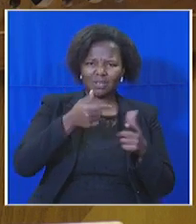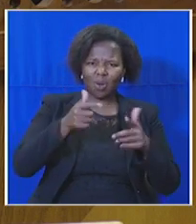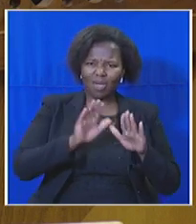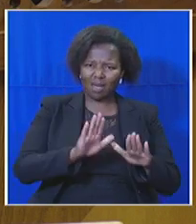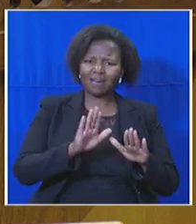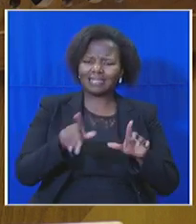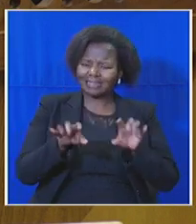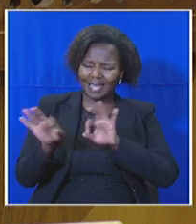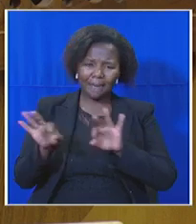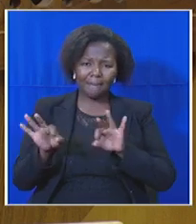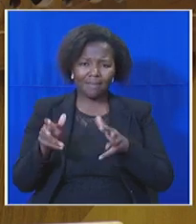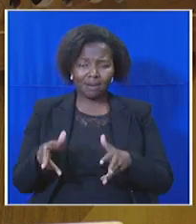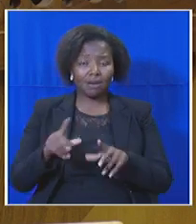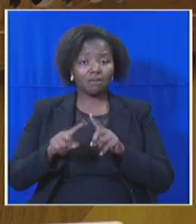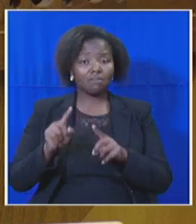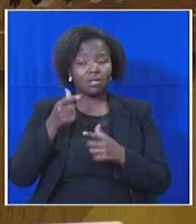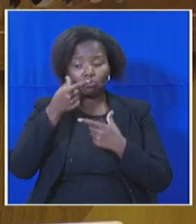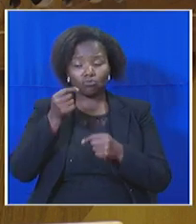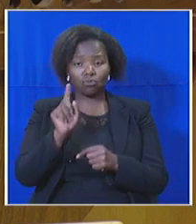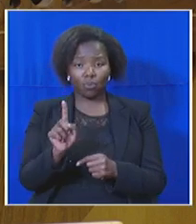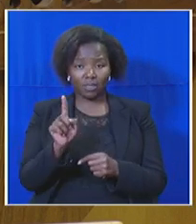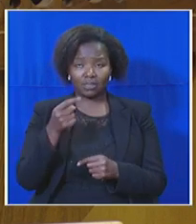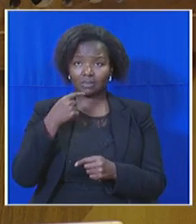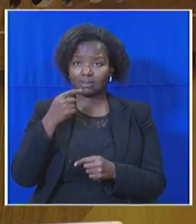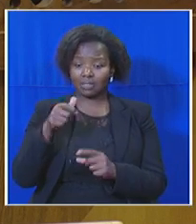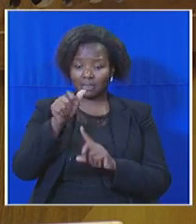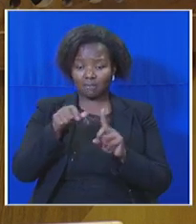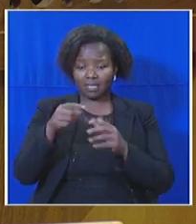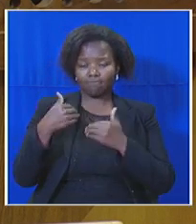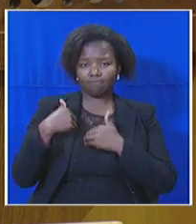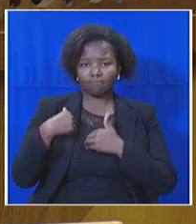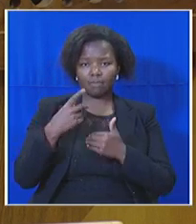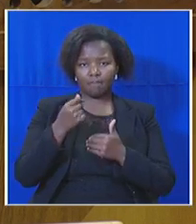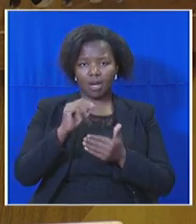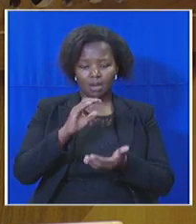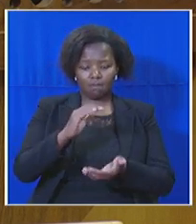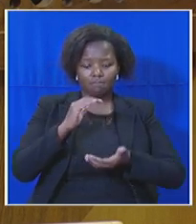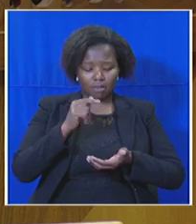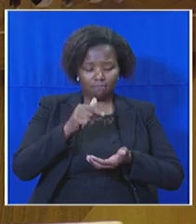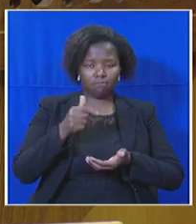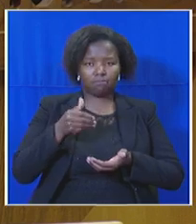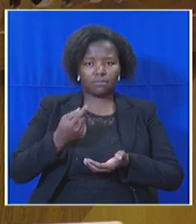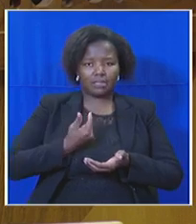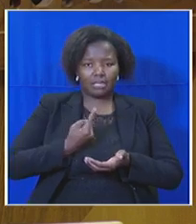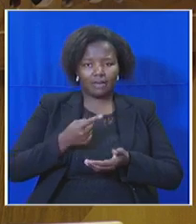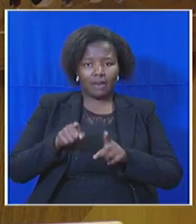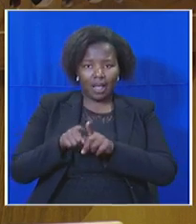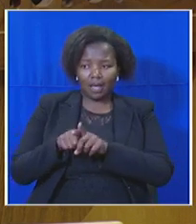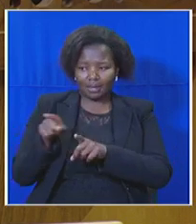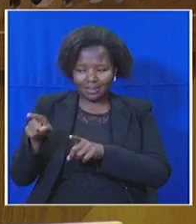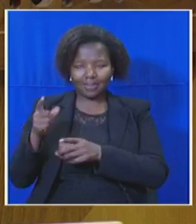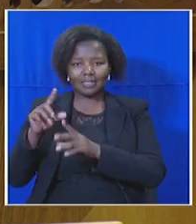What is interesting is that any attorney who would handle his or her trust account in the manner in which the Department of Justice have handled their